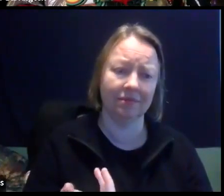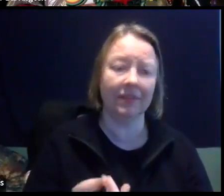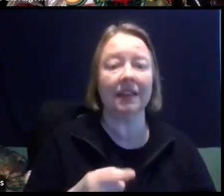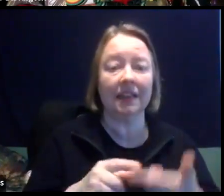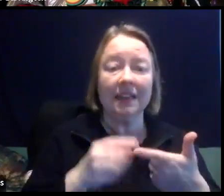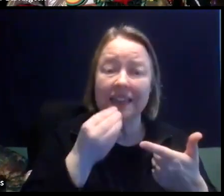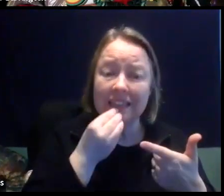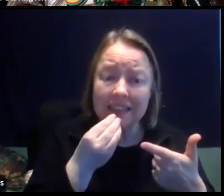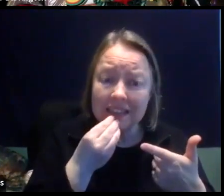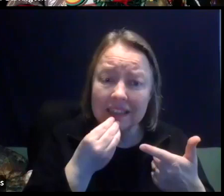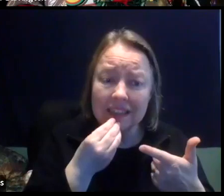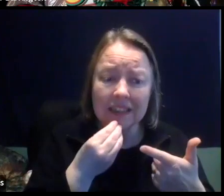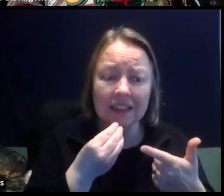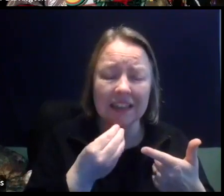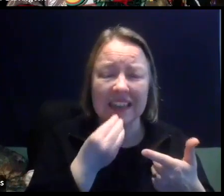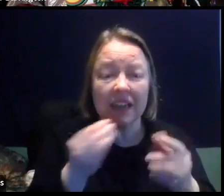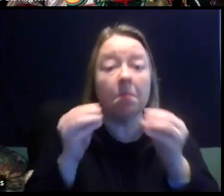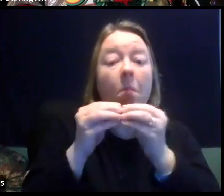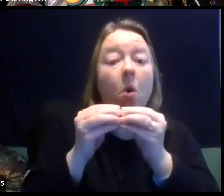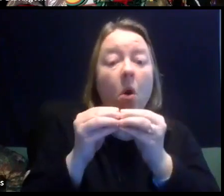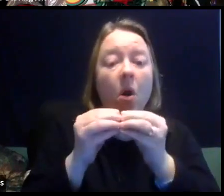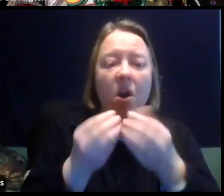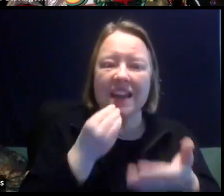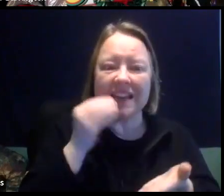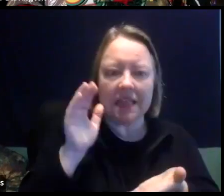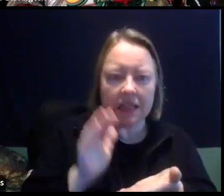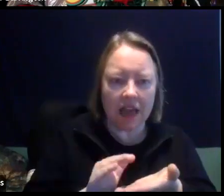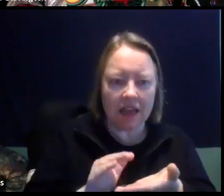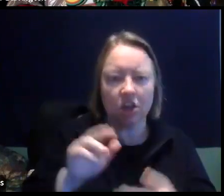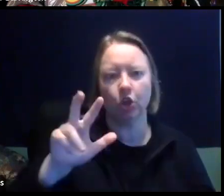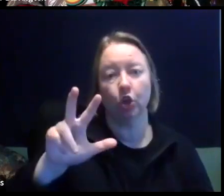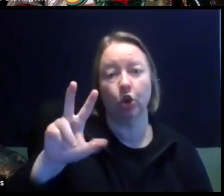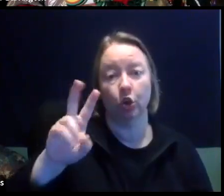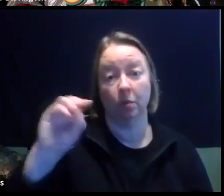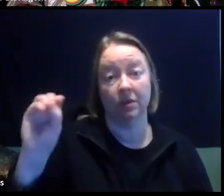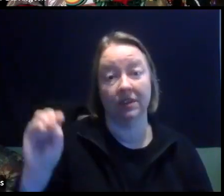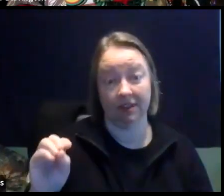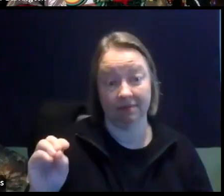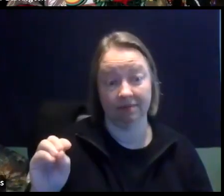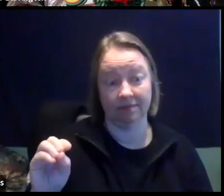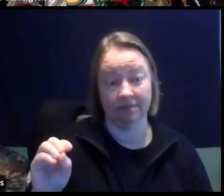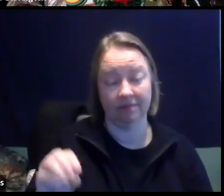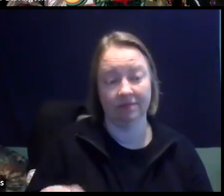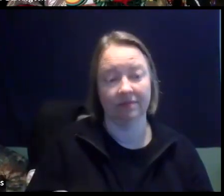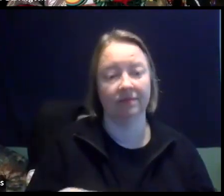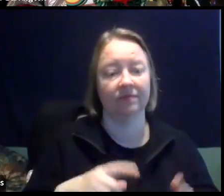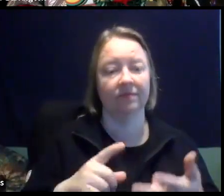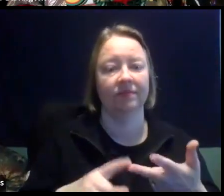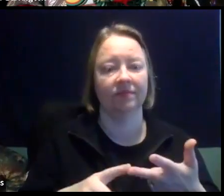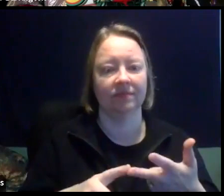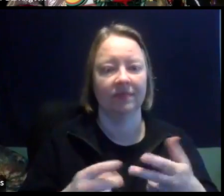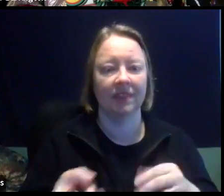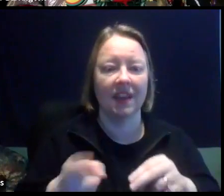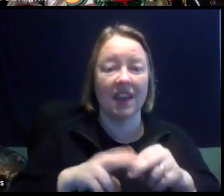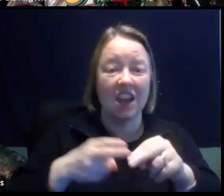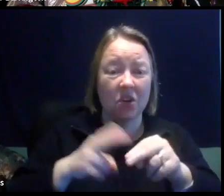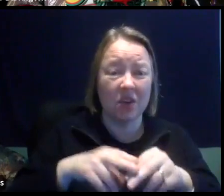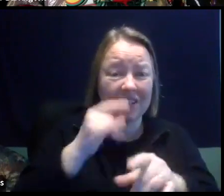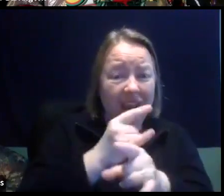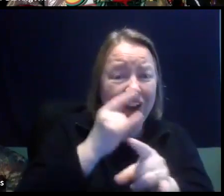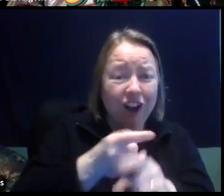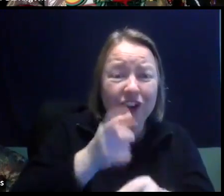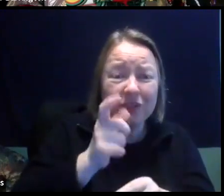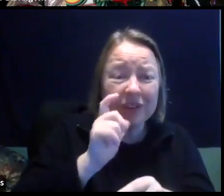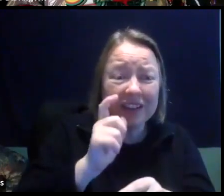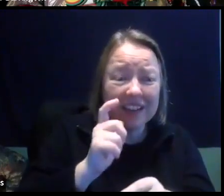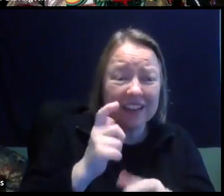Eating more or less, 32%. Increases in alcohol consumption.